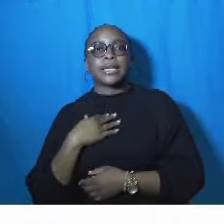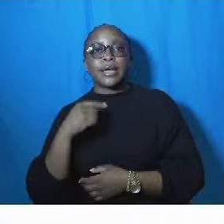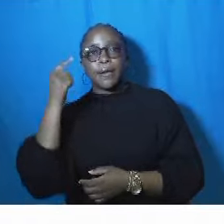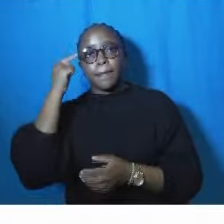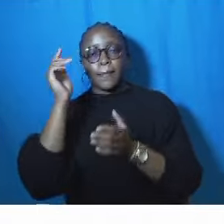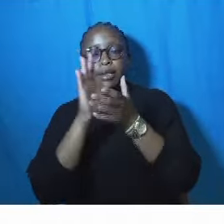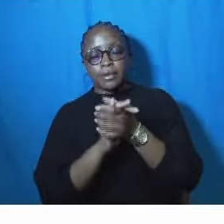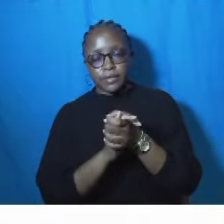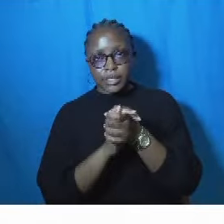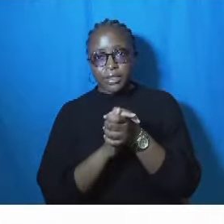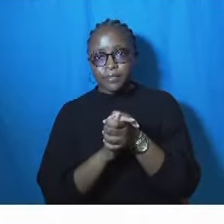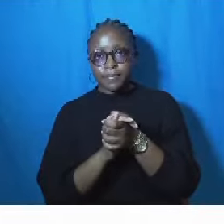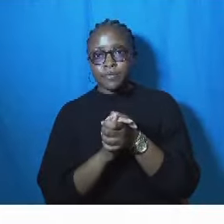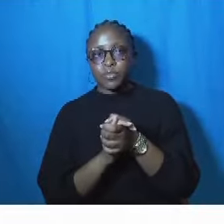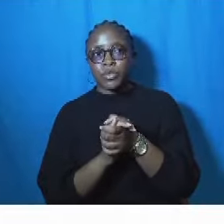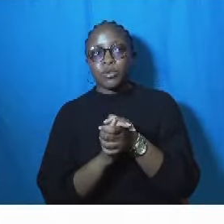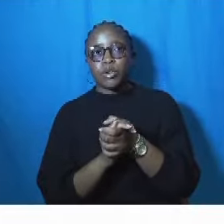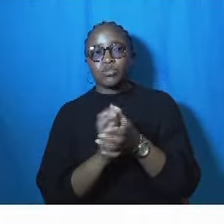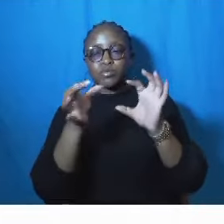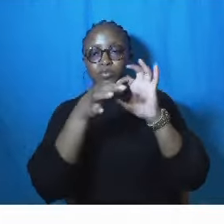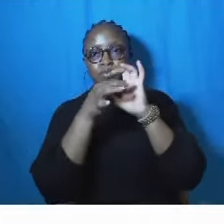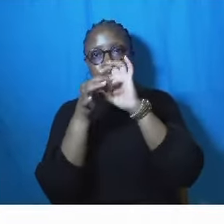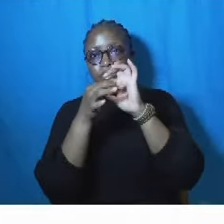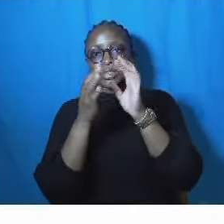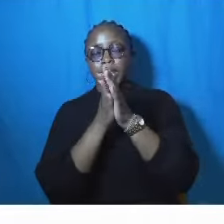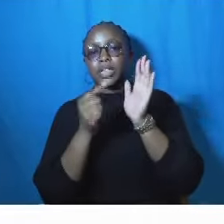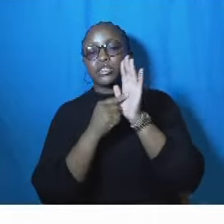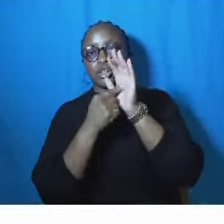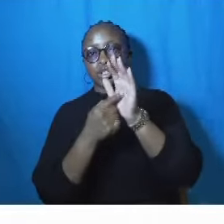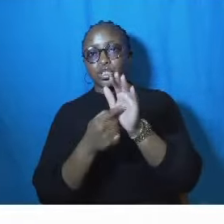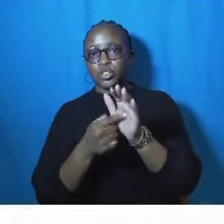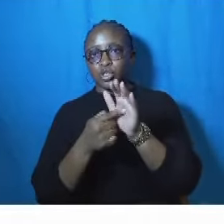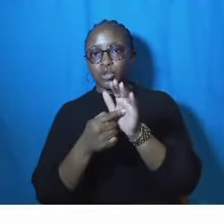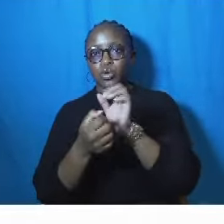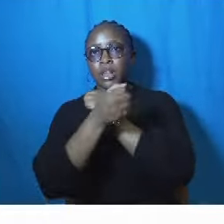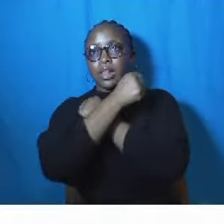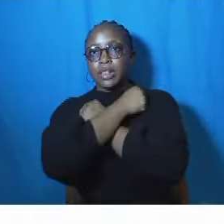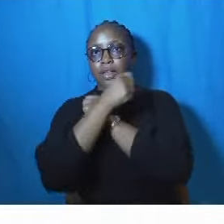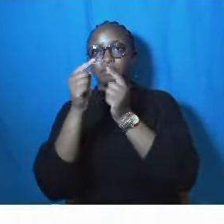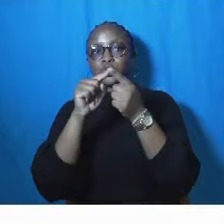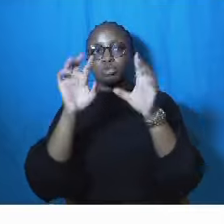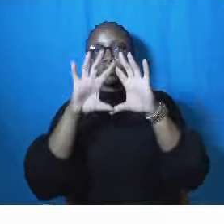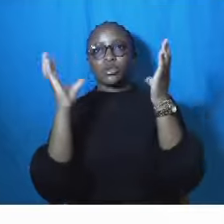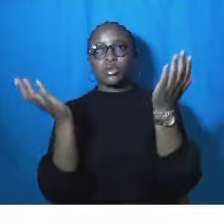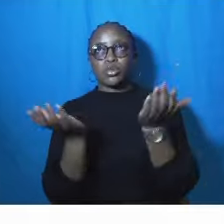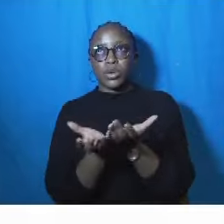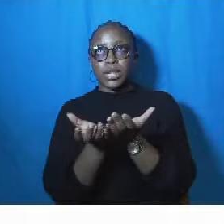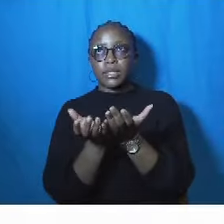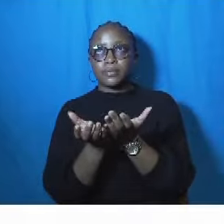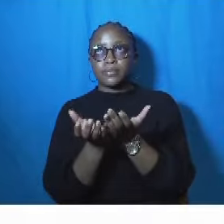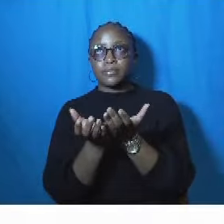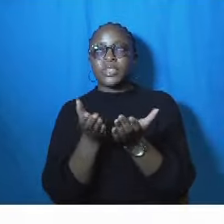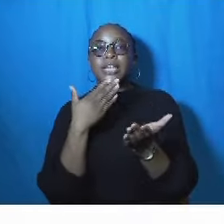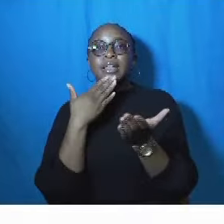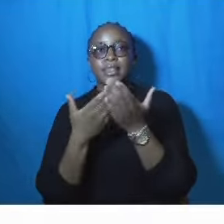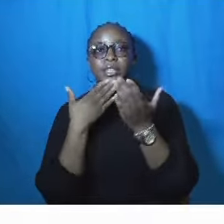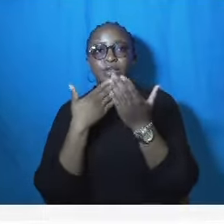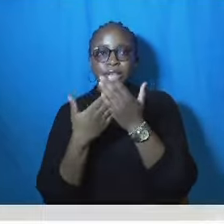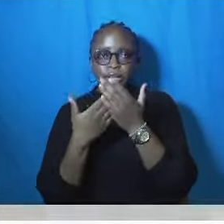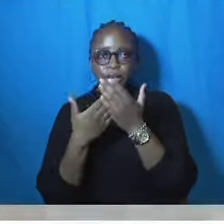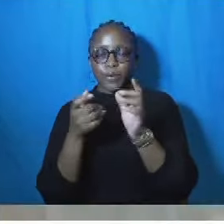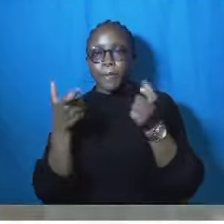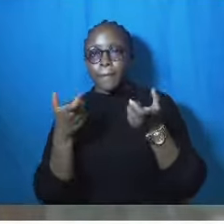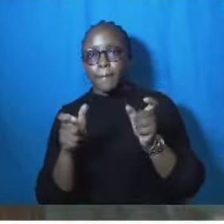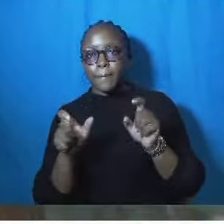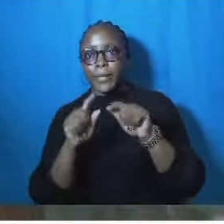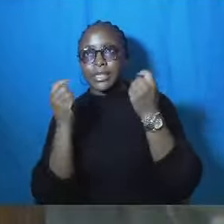united and reveal his love to the world. Thank you so much, media team, for preaching together with me. It is